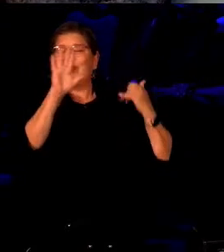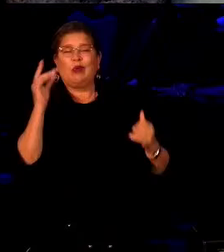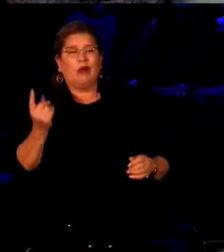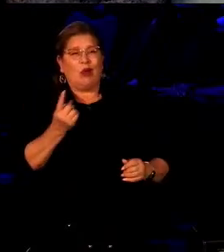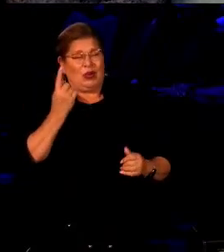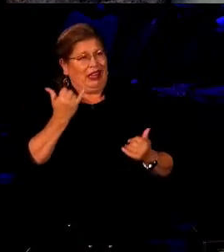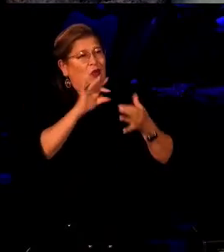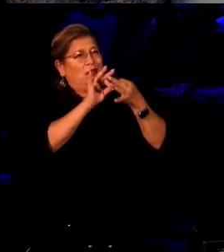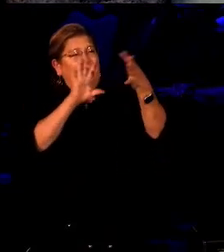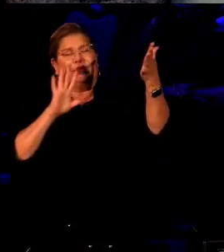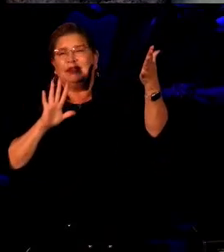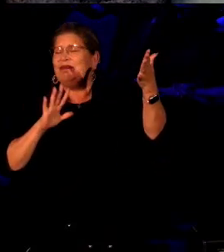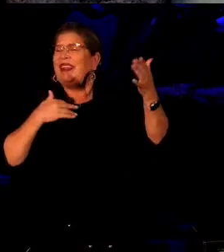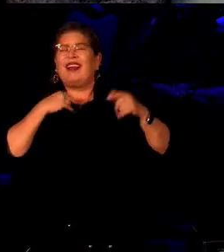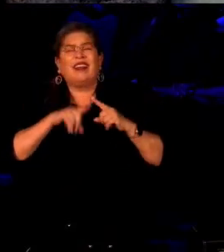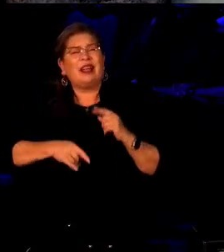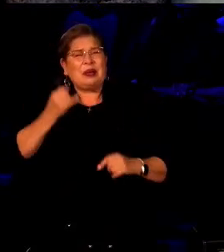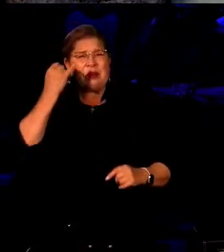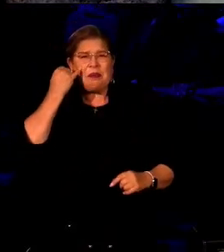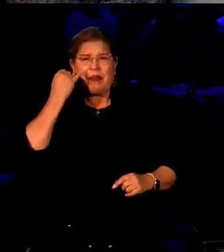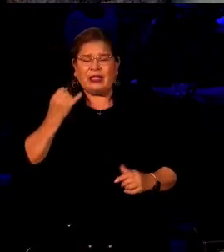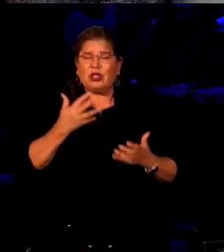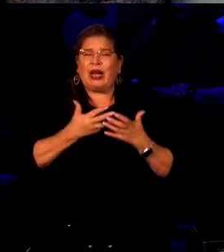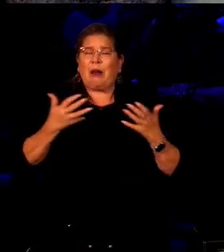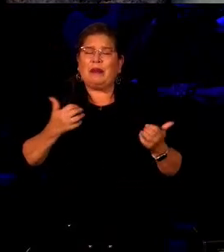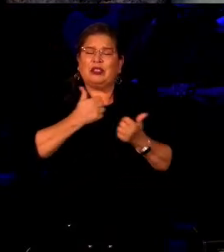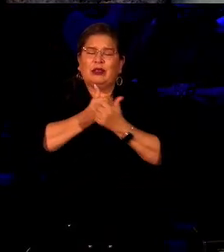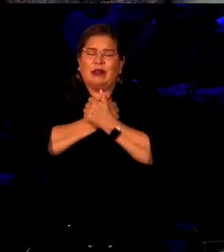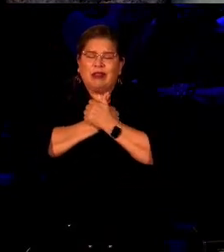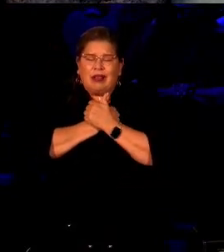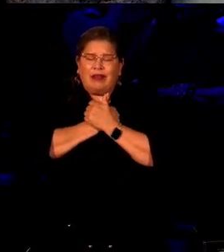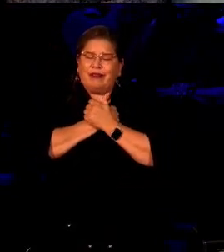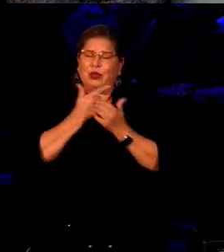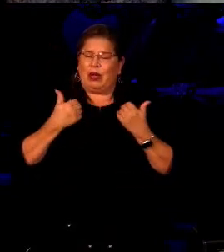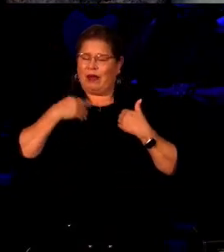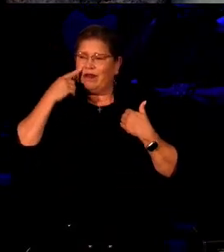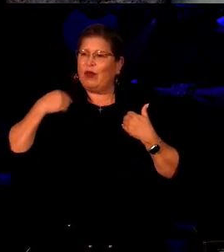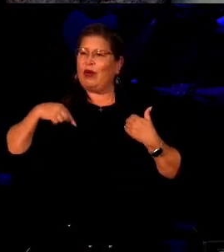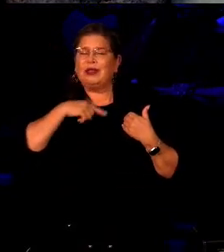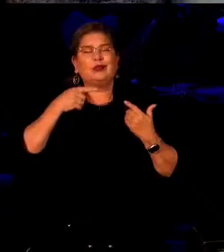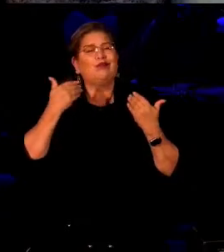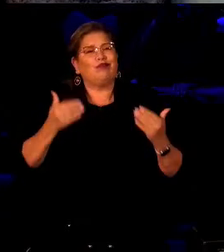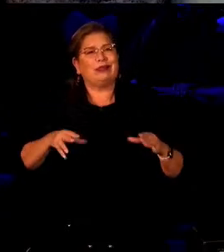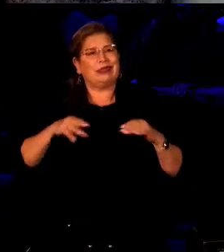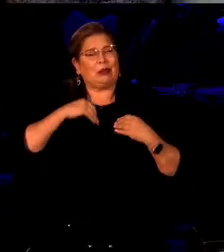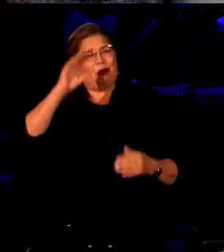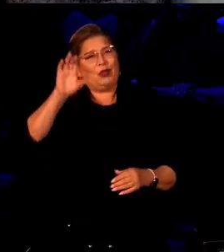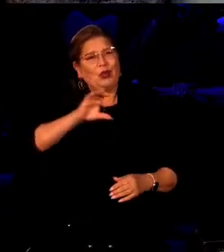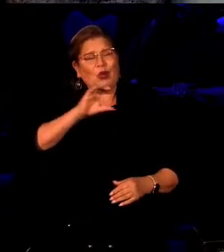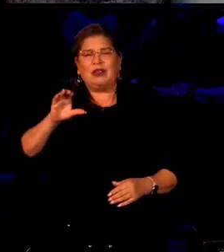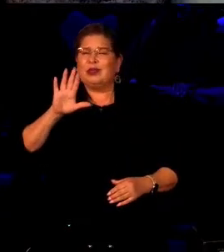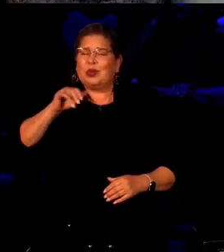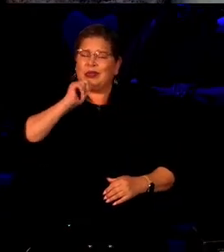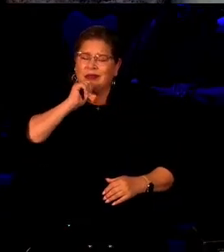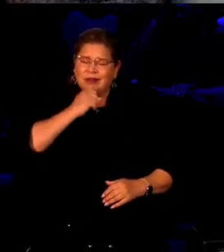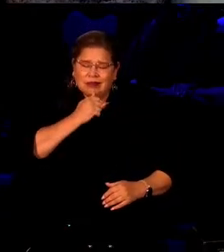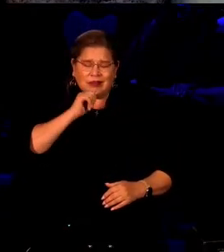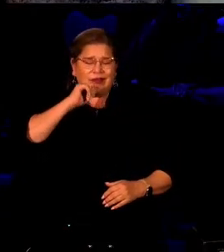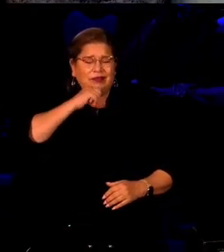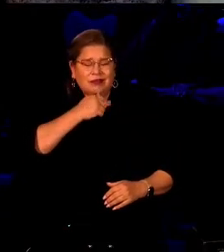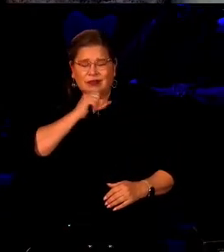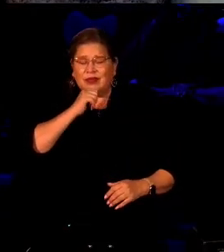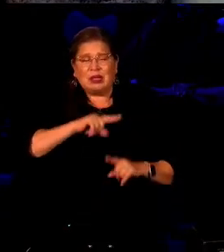We can't imagine the amount of love that carried You to that cross and the agony You experienced, but we are